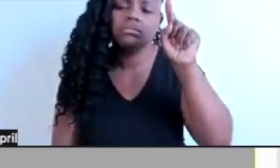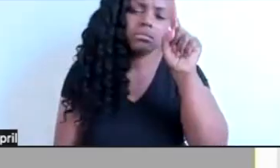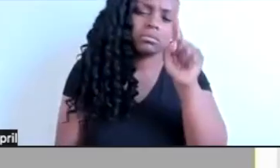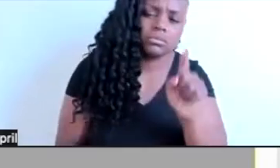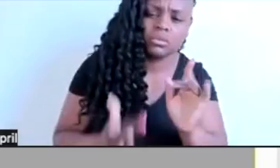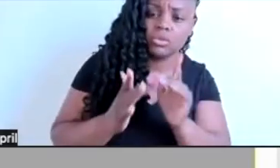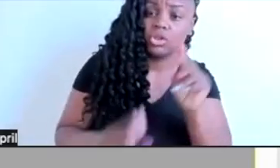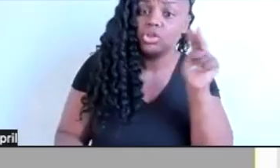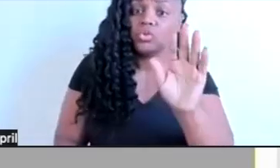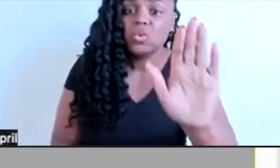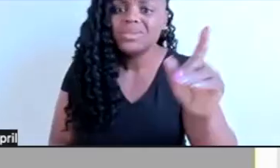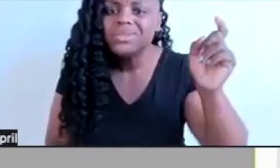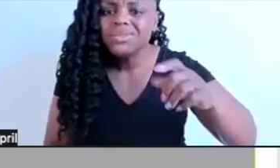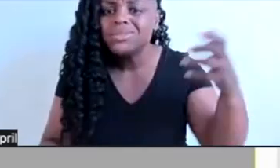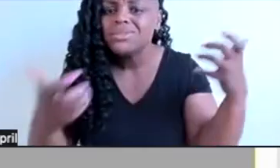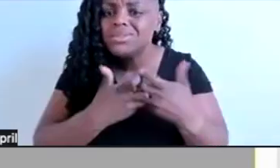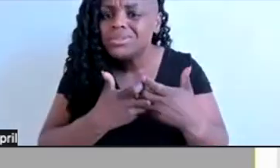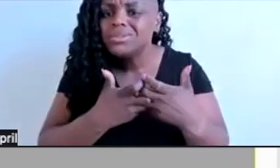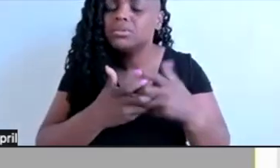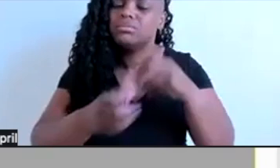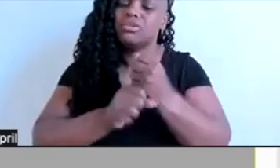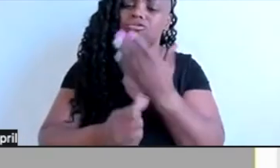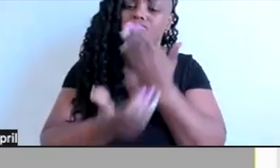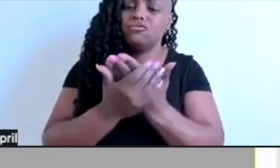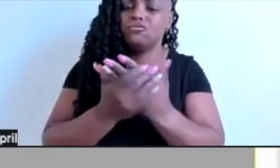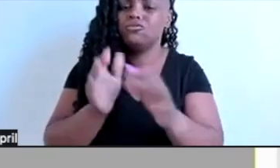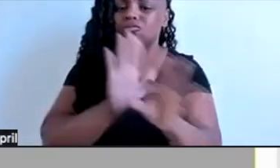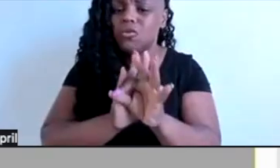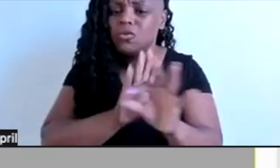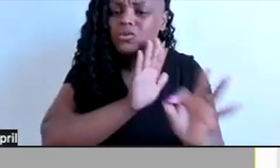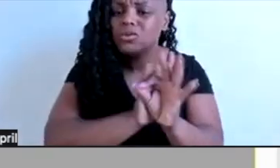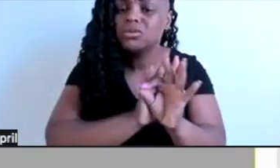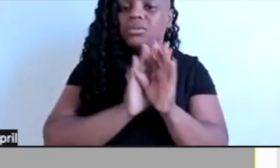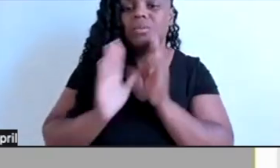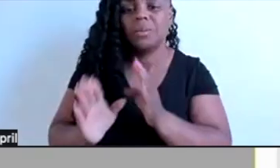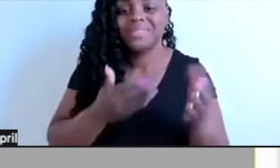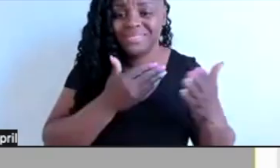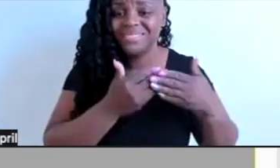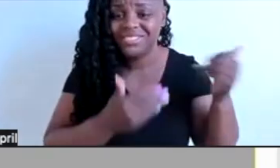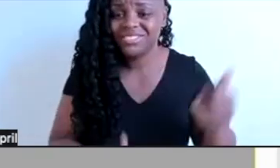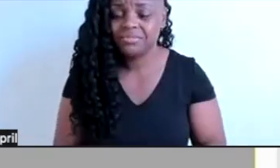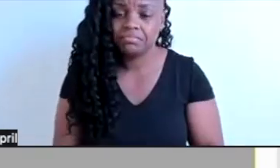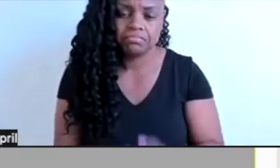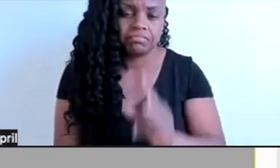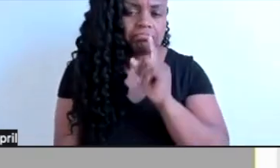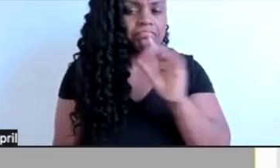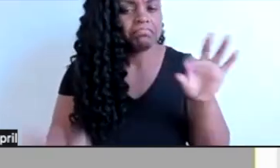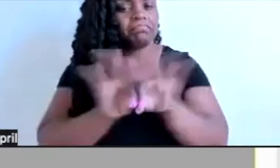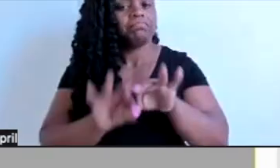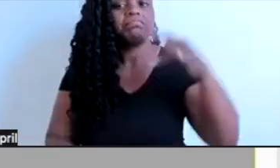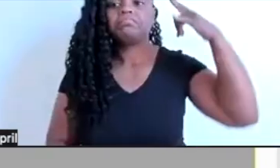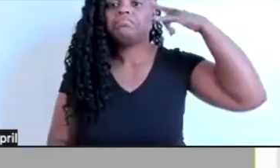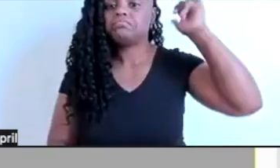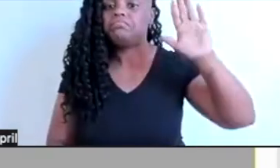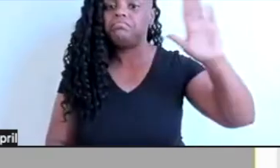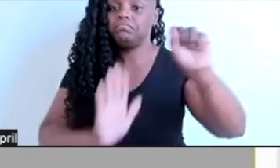best disaster recovery choices. It's important to know that California state law prevents disaster relief workers from asking